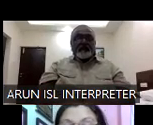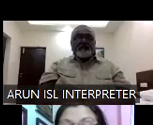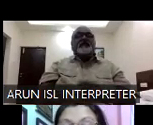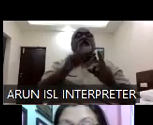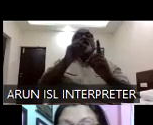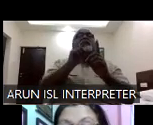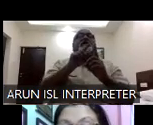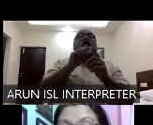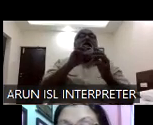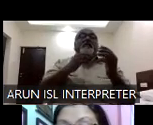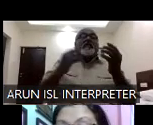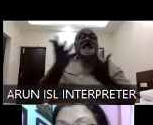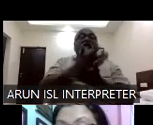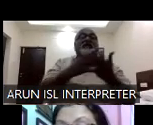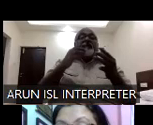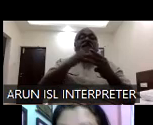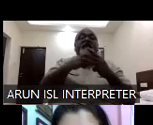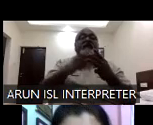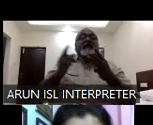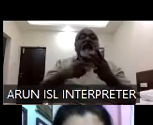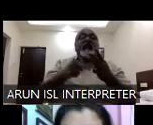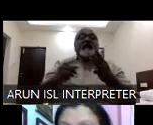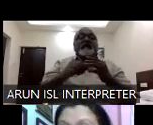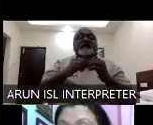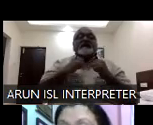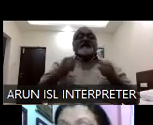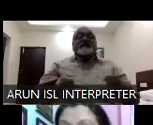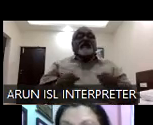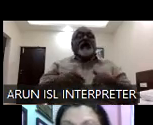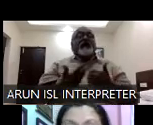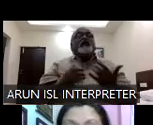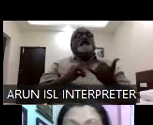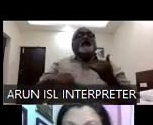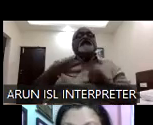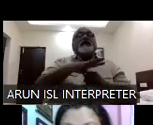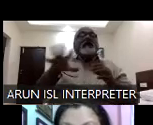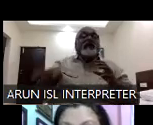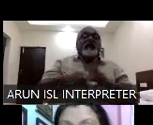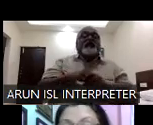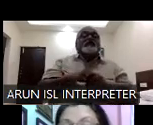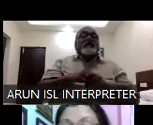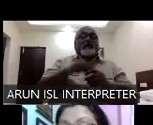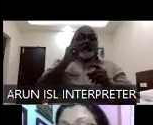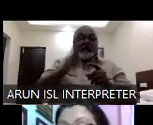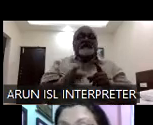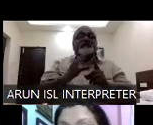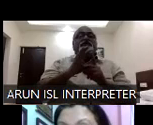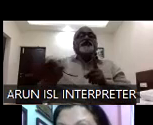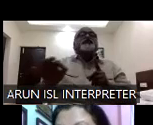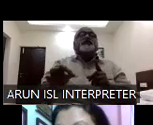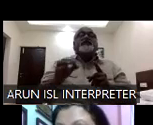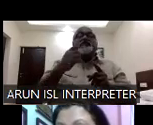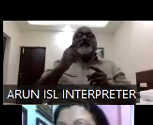system, that how the social inclusion has to be practiced in context of the